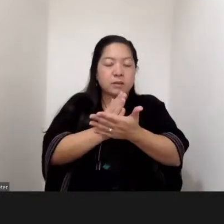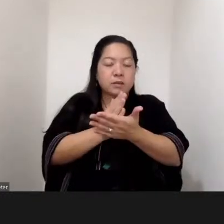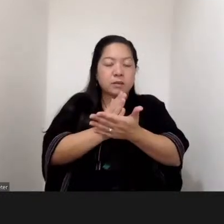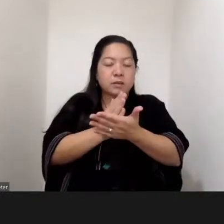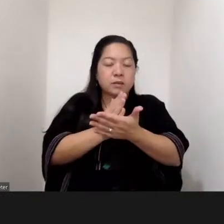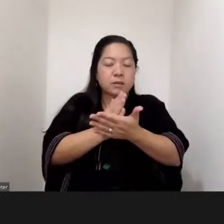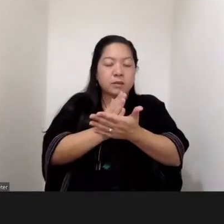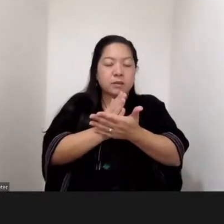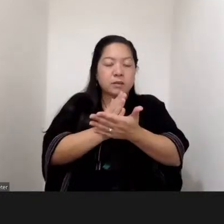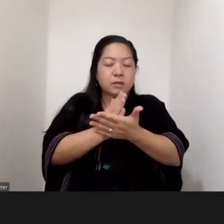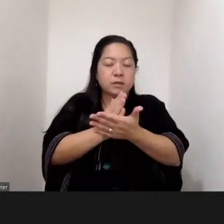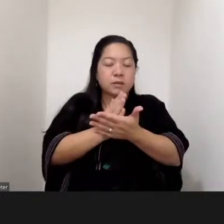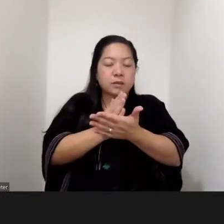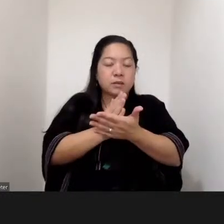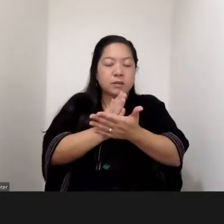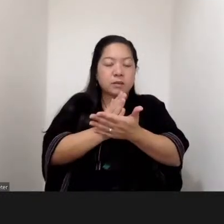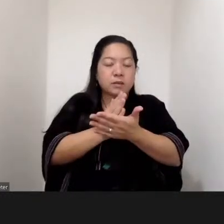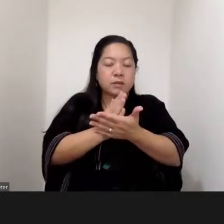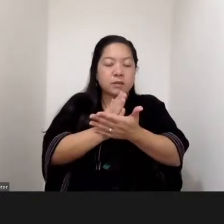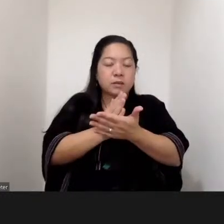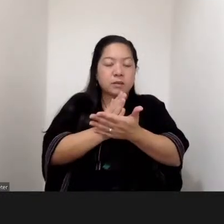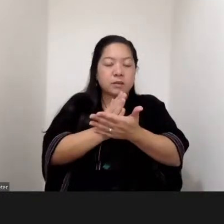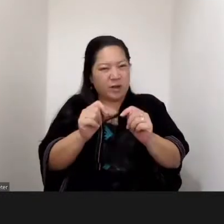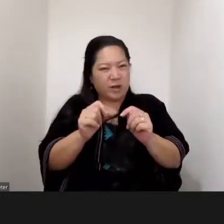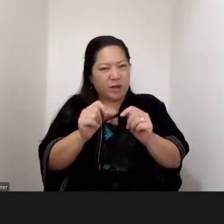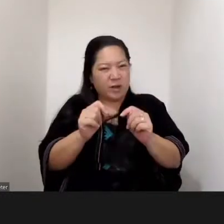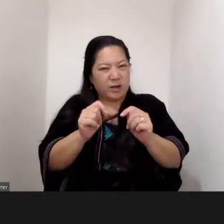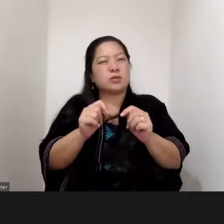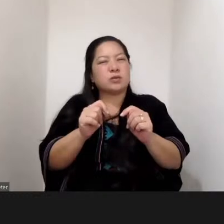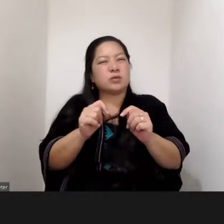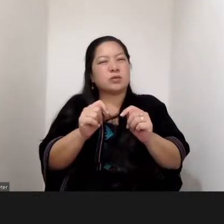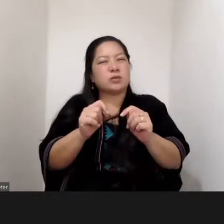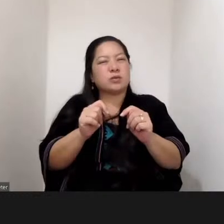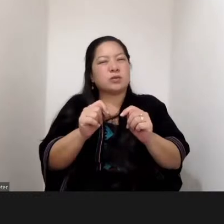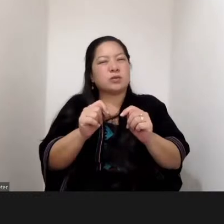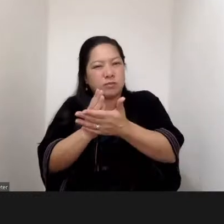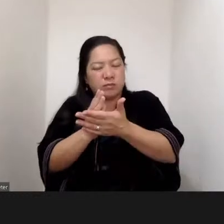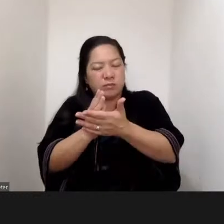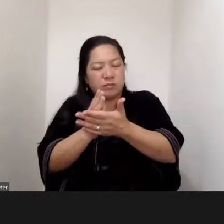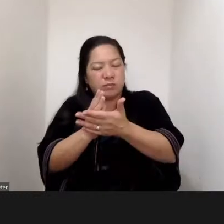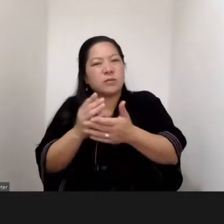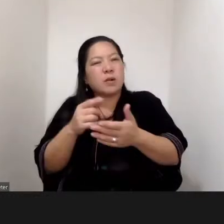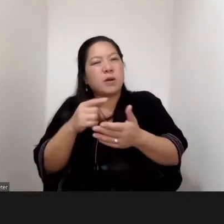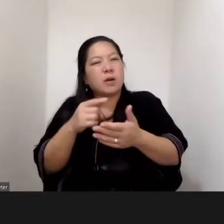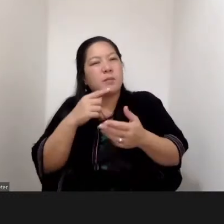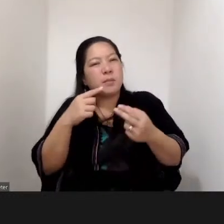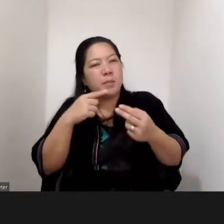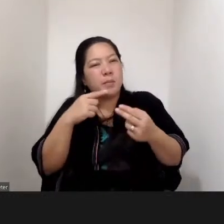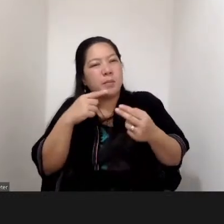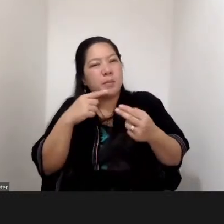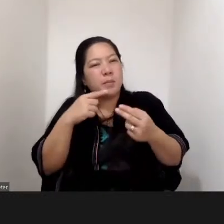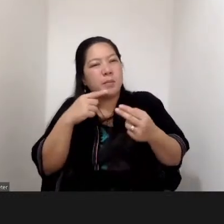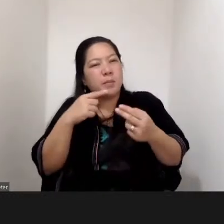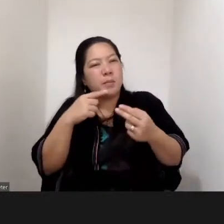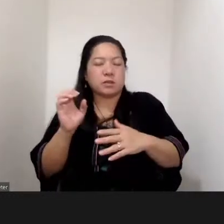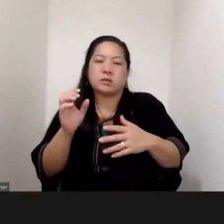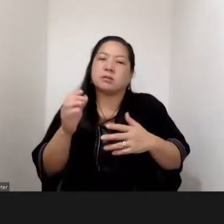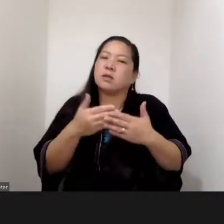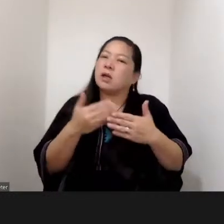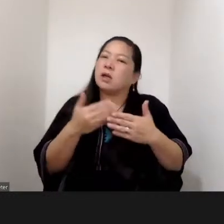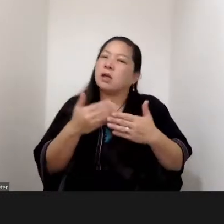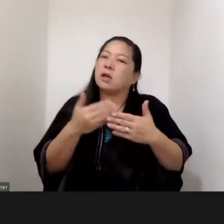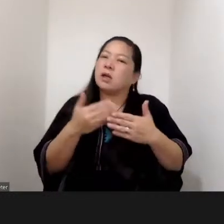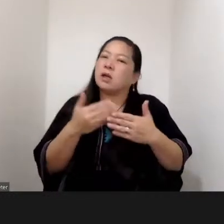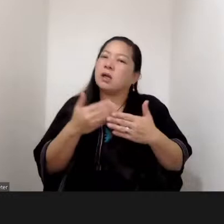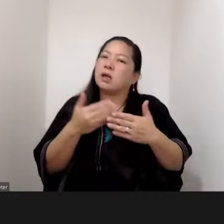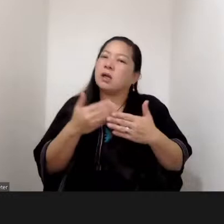know what the consequences are. Secondly, I didn't know anything ahead of time, Troy, about this